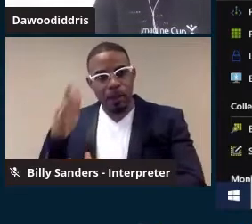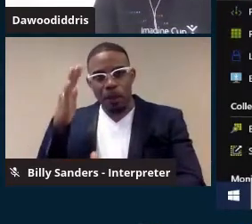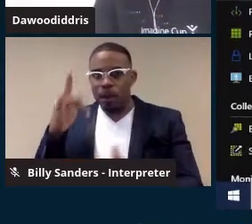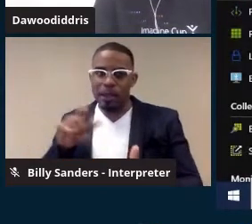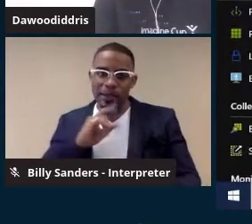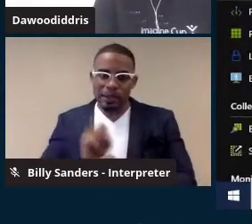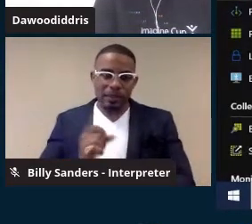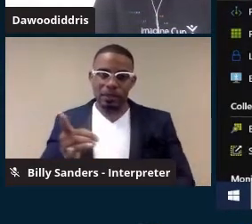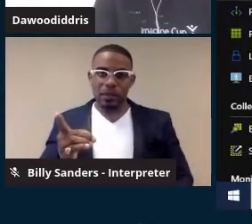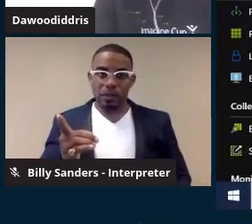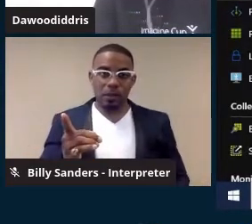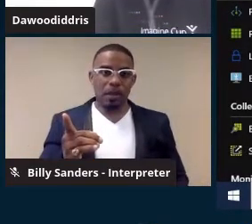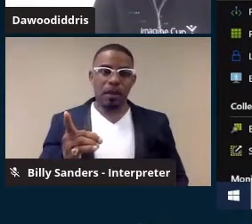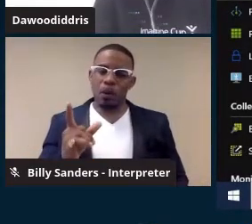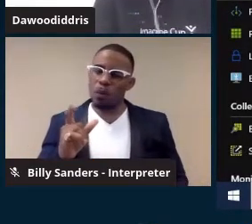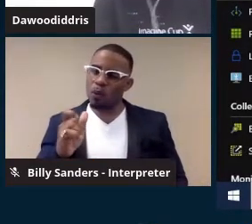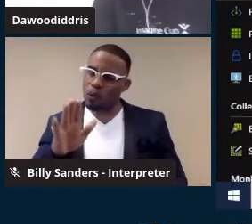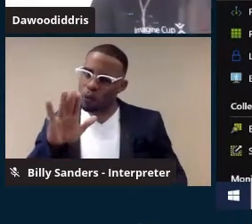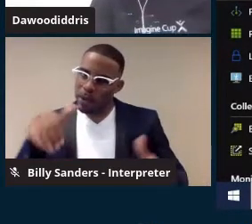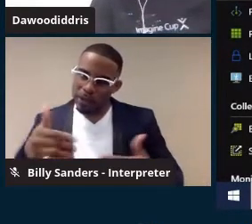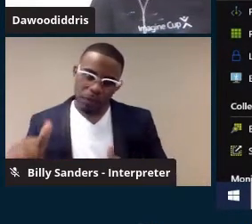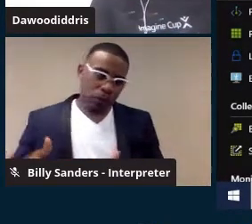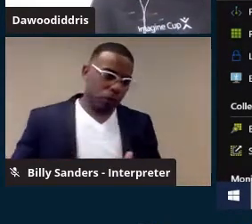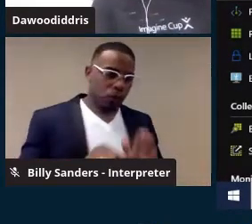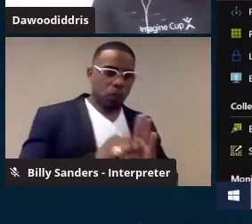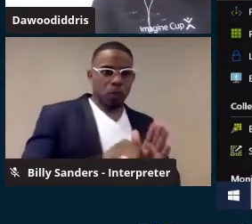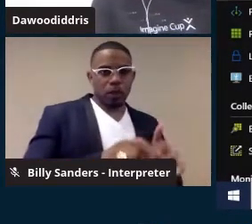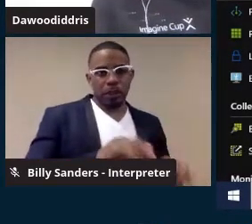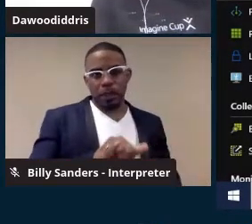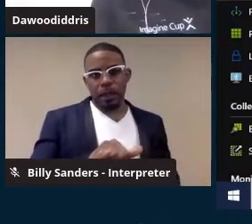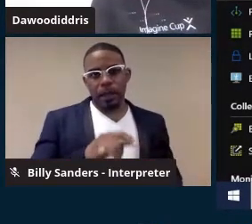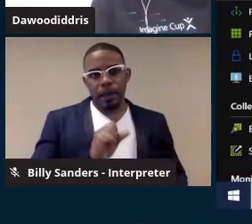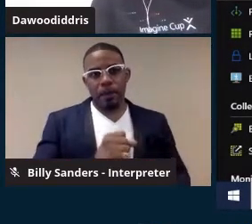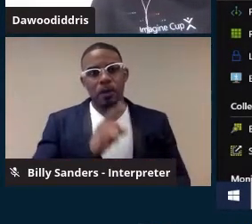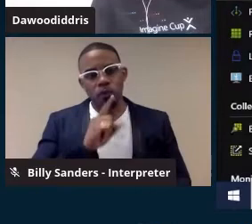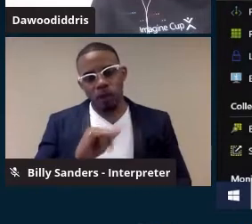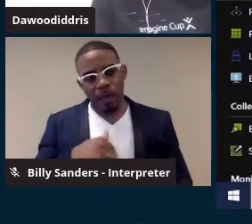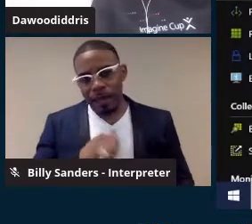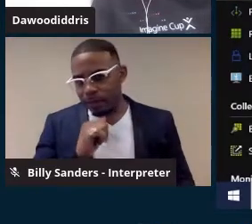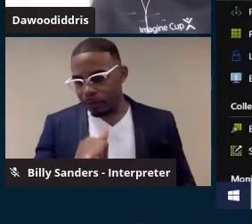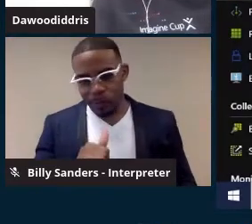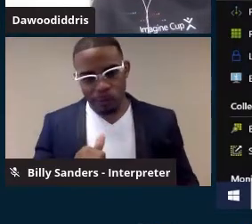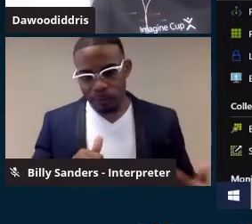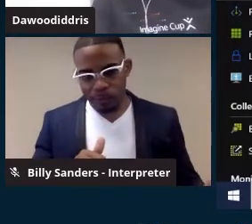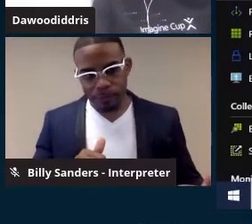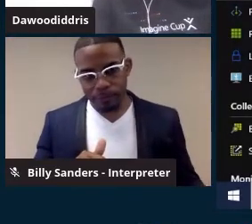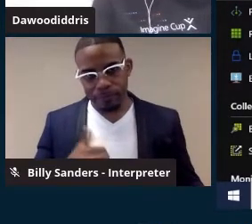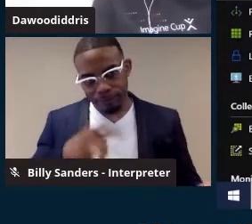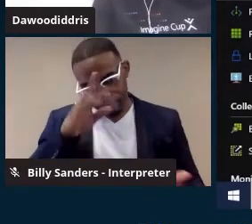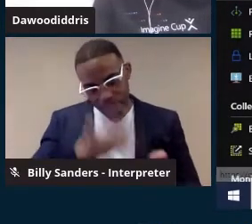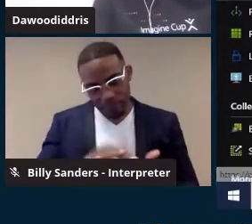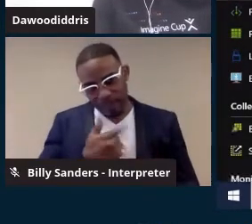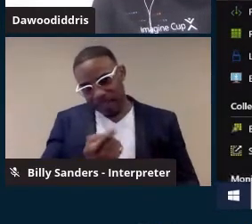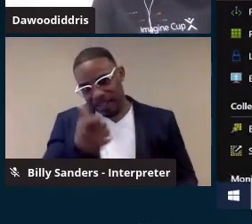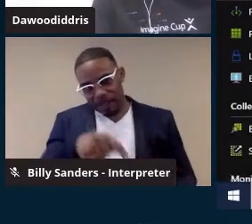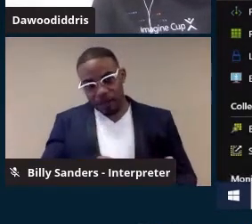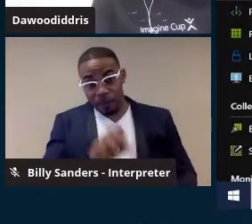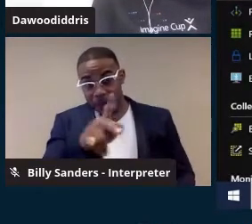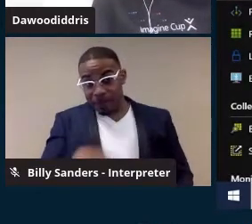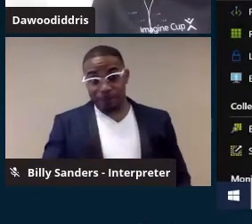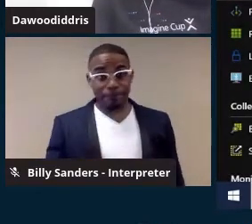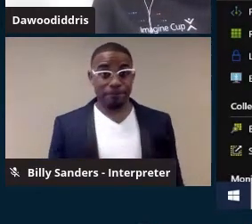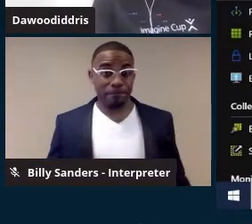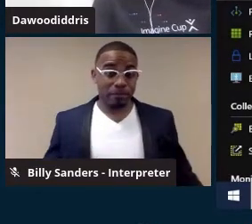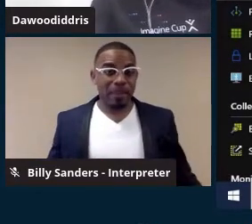this. When I'm going on production, which is pushing my code online, I will make sure I don't, I delete this. Okay,